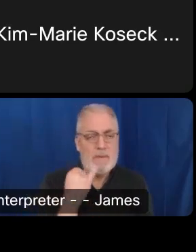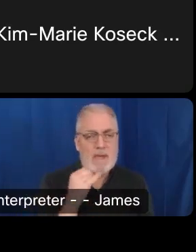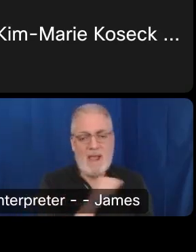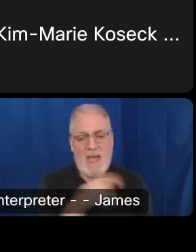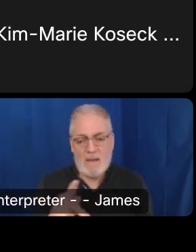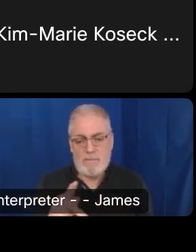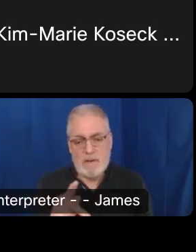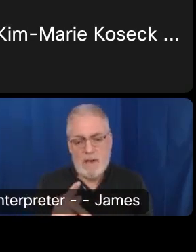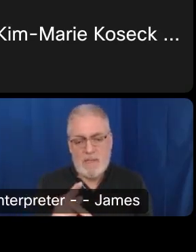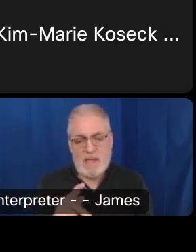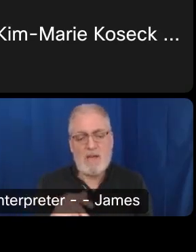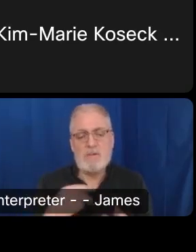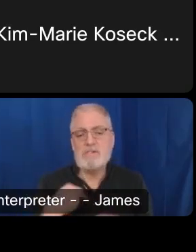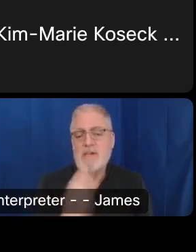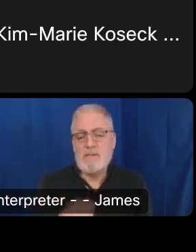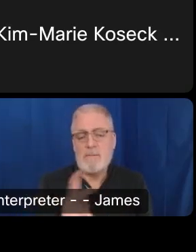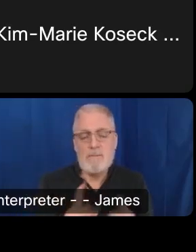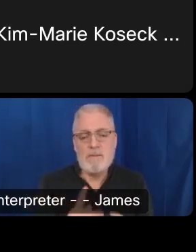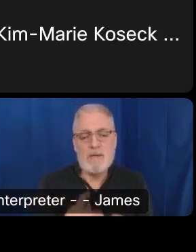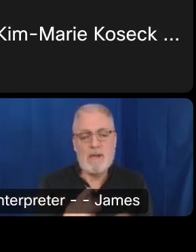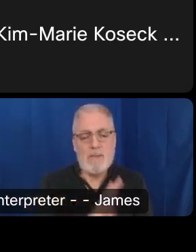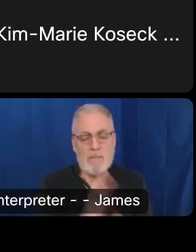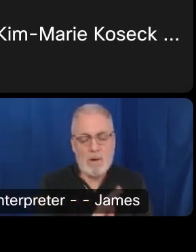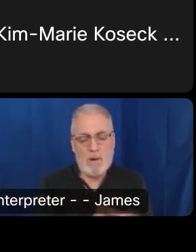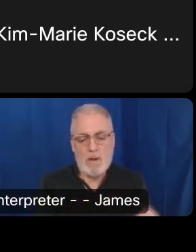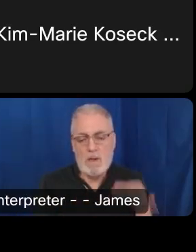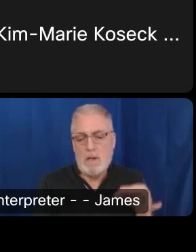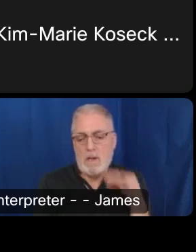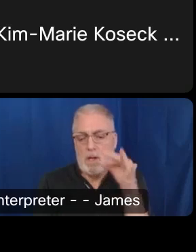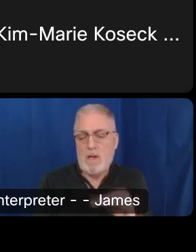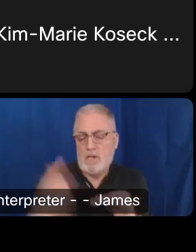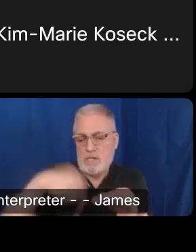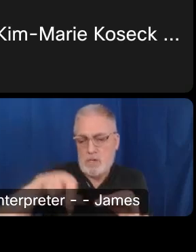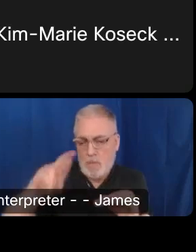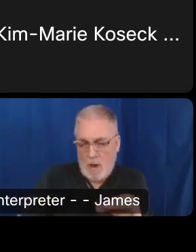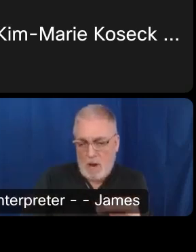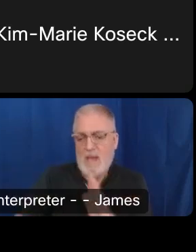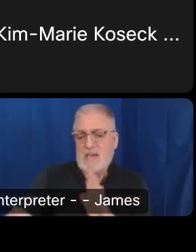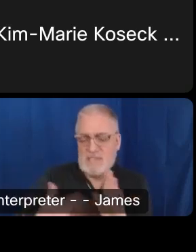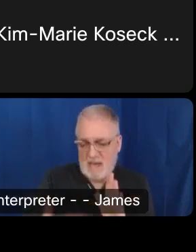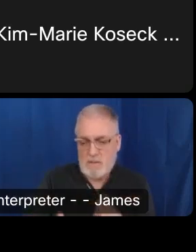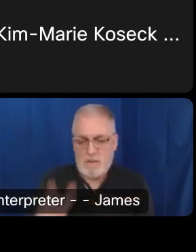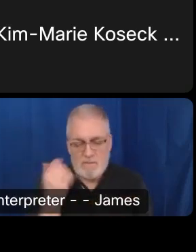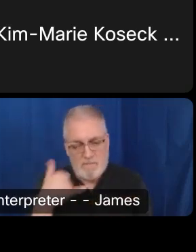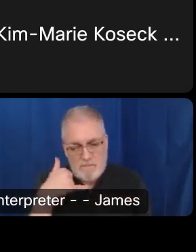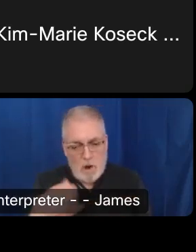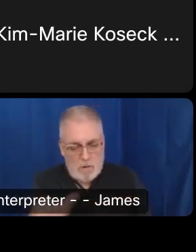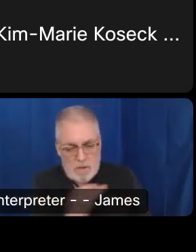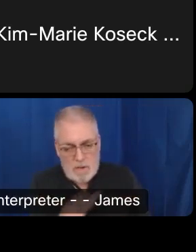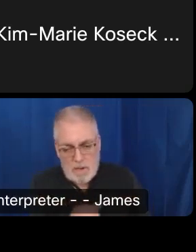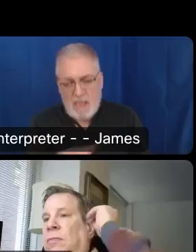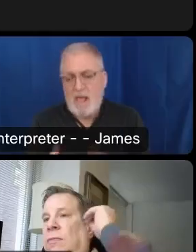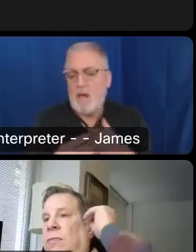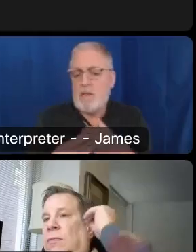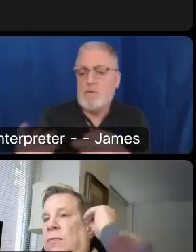code, scan this, now it's on your phone and it can help you navigate. Yeah, and I appreciate